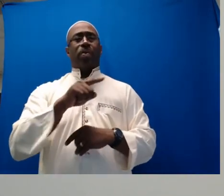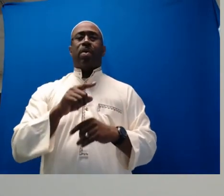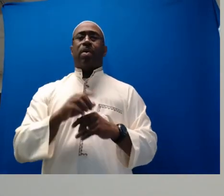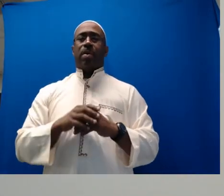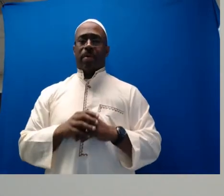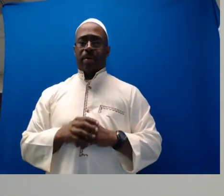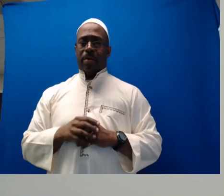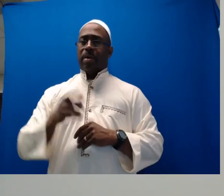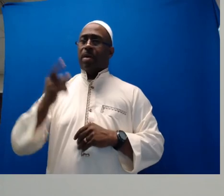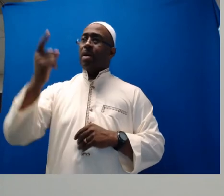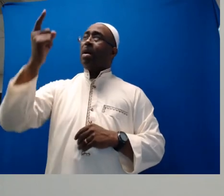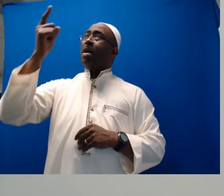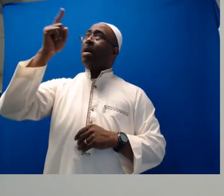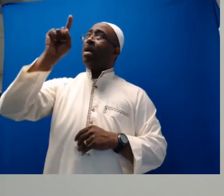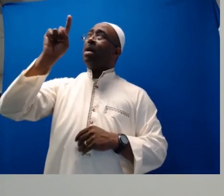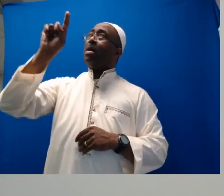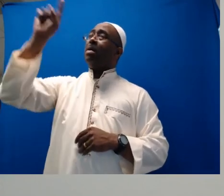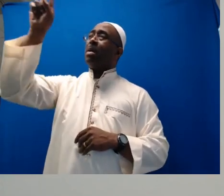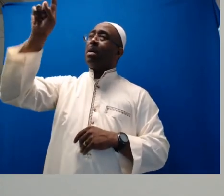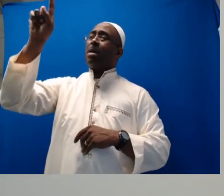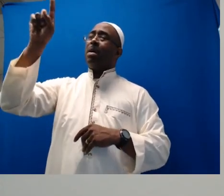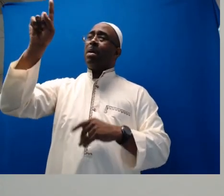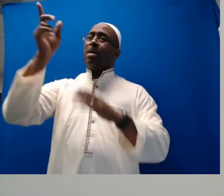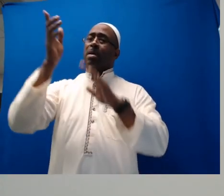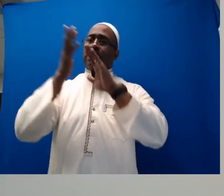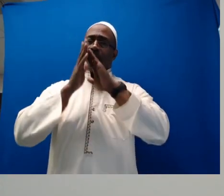Allahumma ameen wa aqim as-salam.